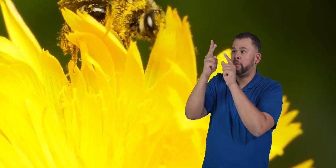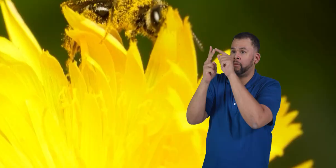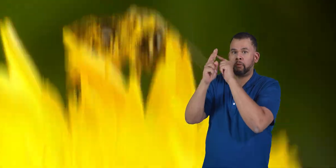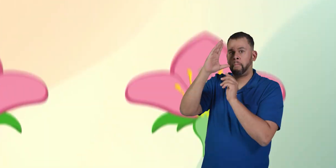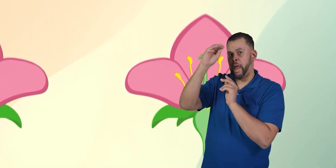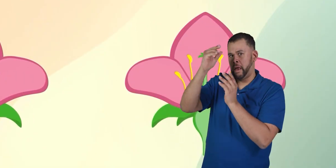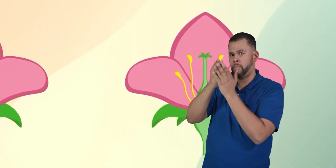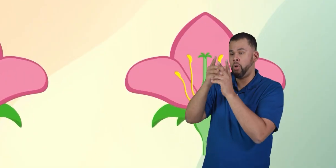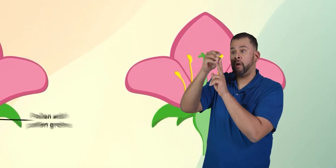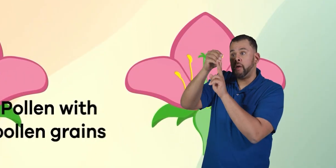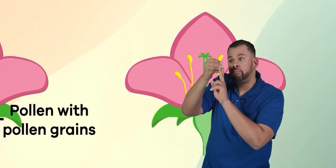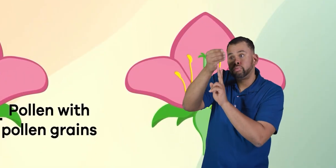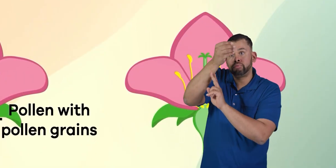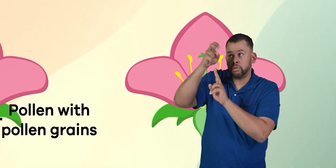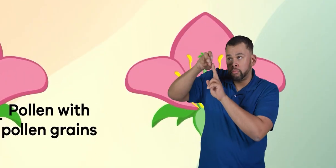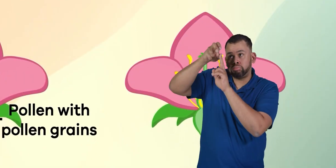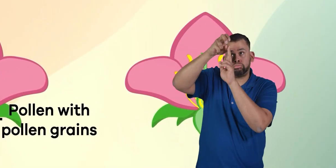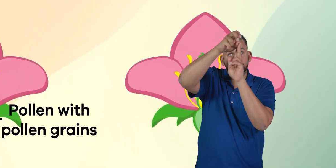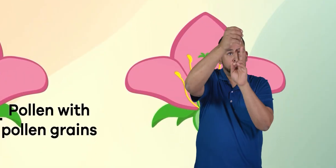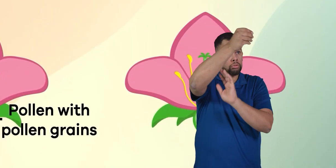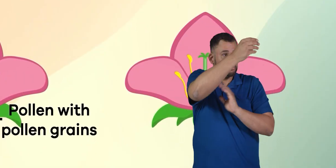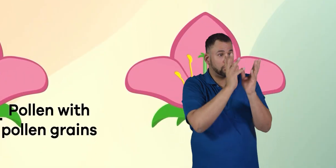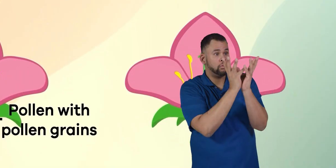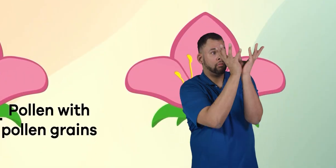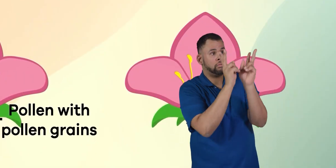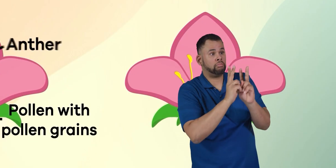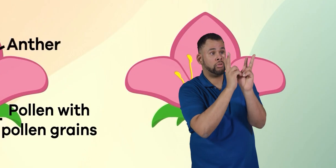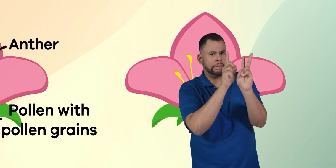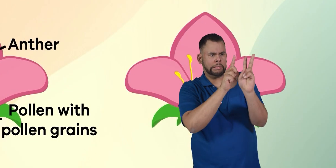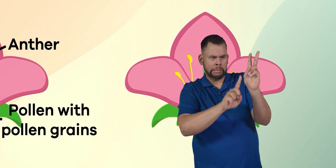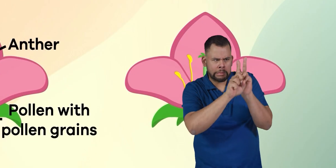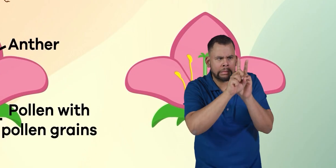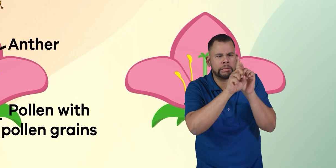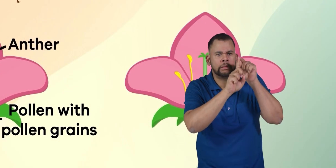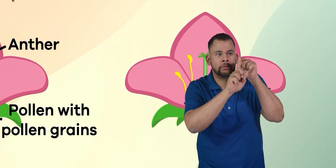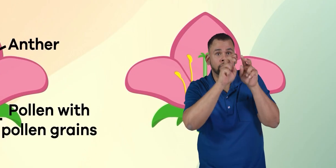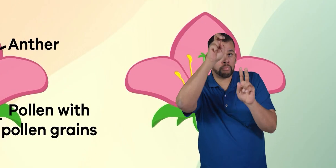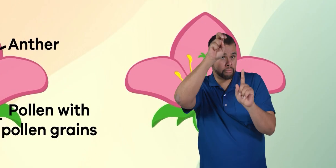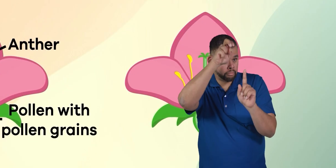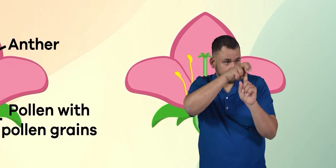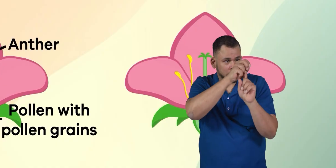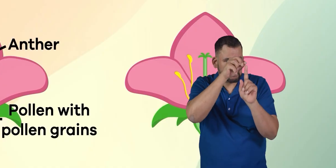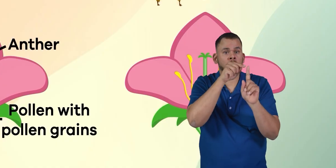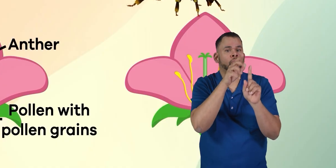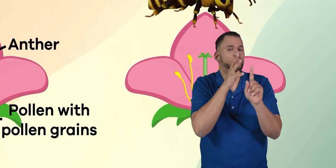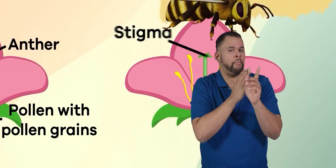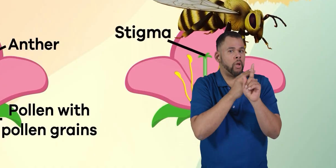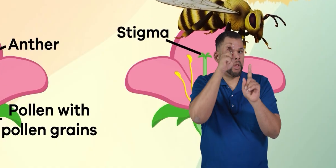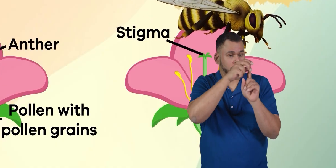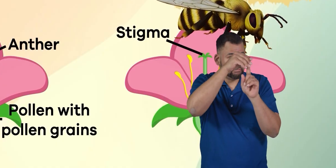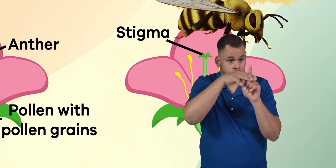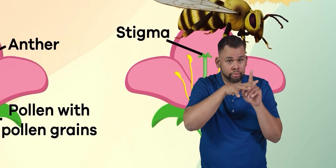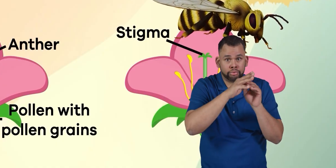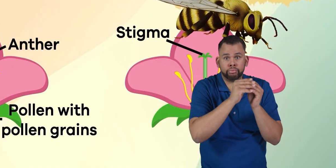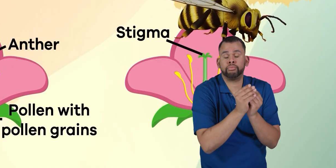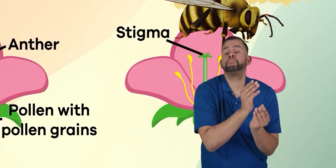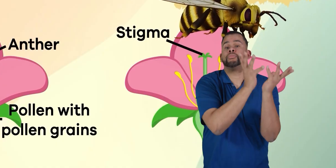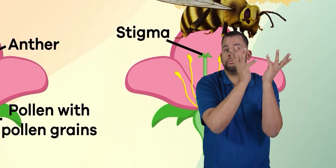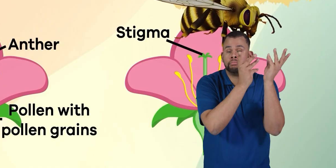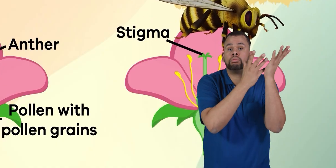plants it happens when a pollen grain moves from the flowers anther male part to the stigma